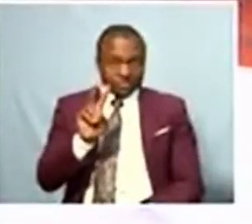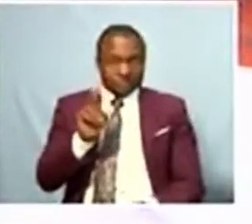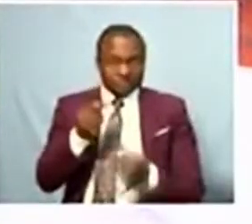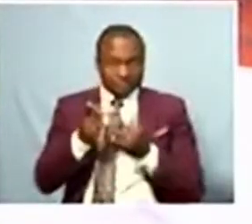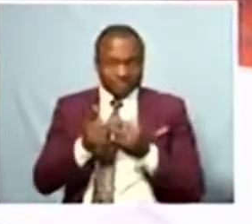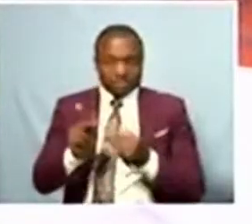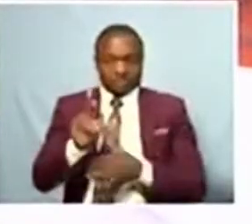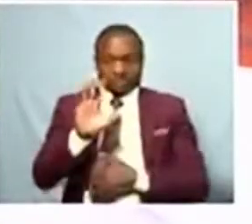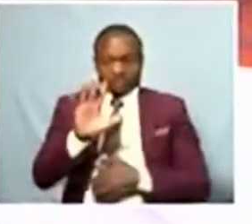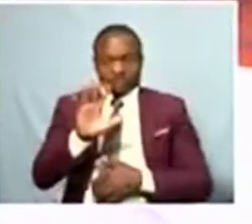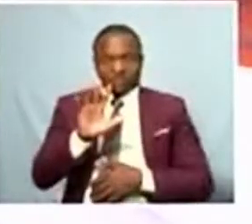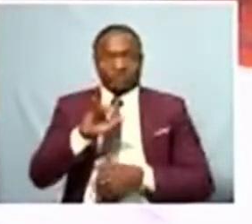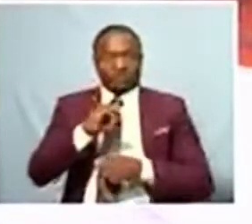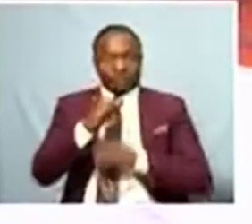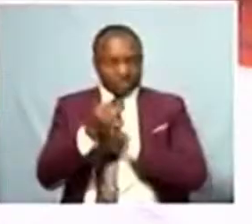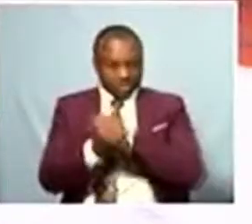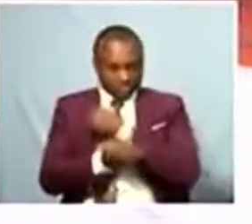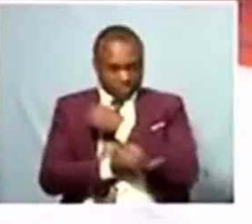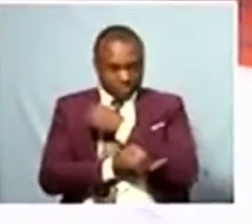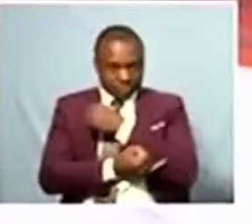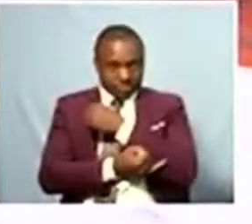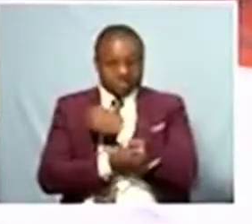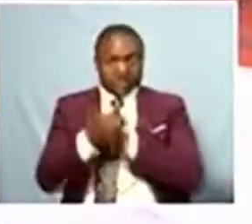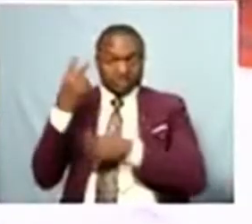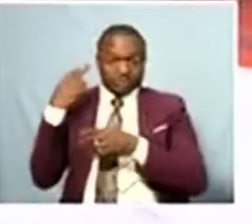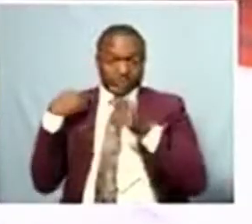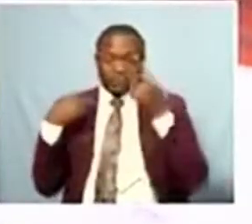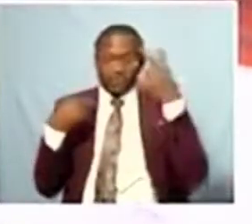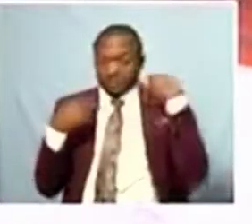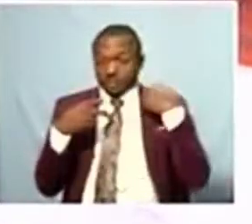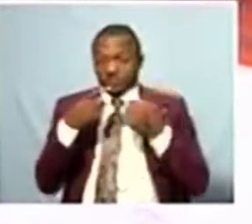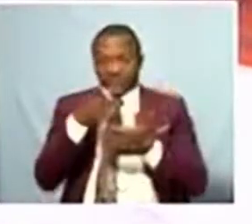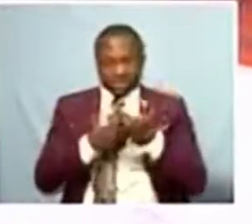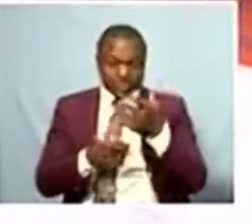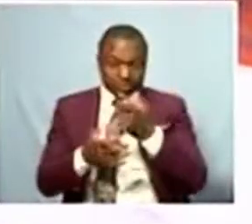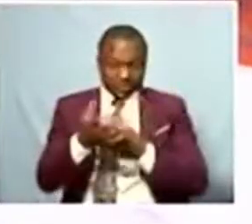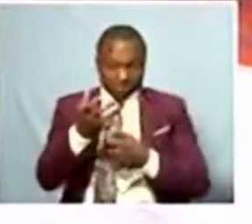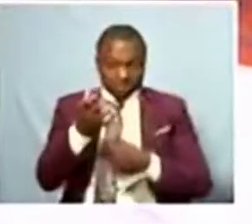introduces immigration consultants. So,